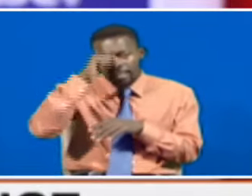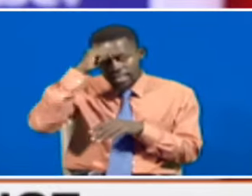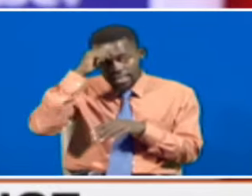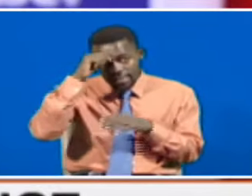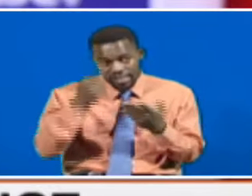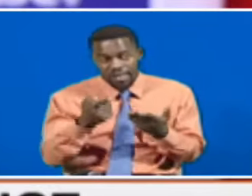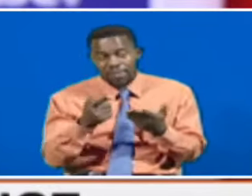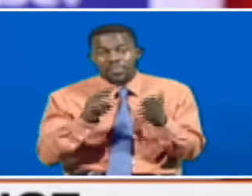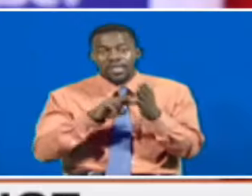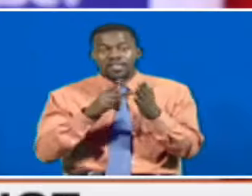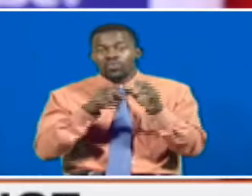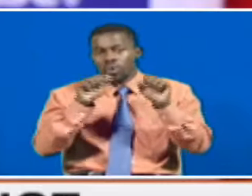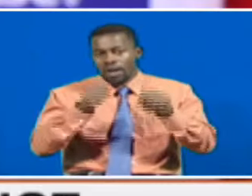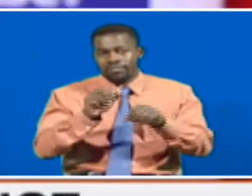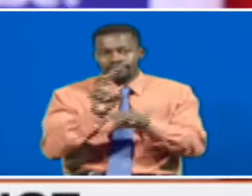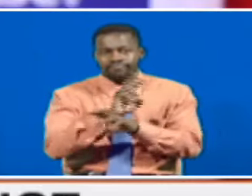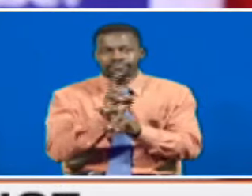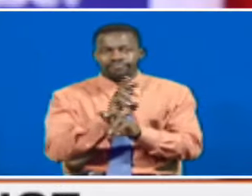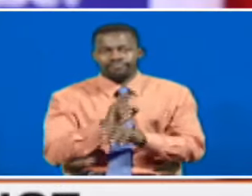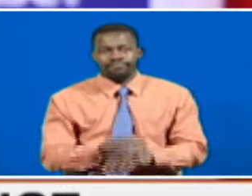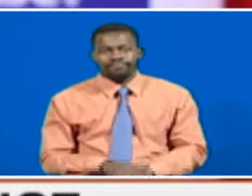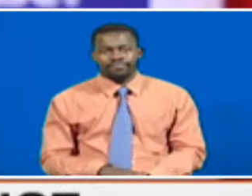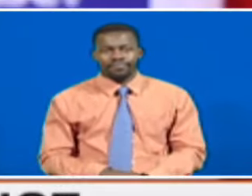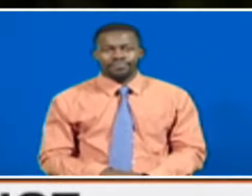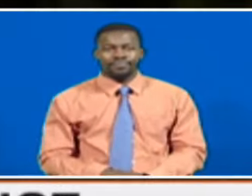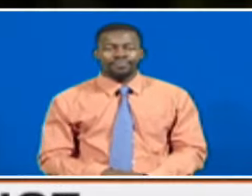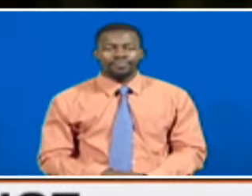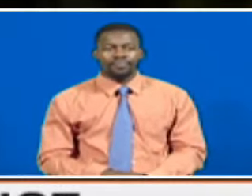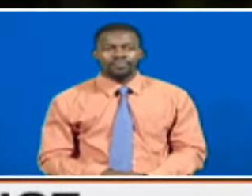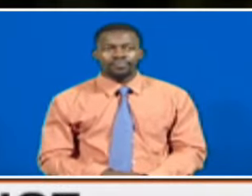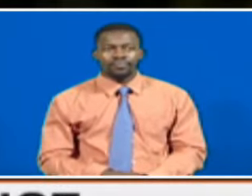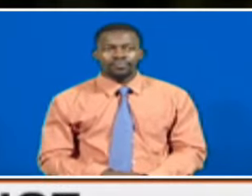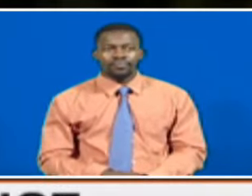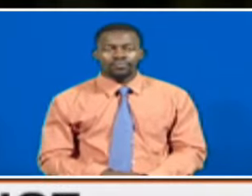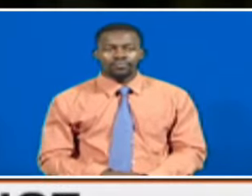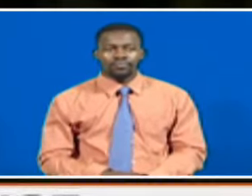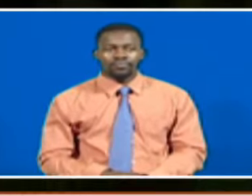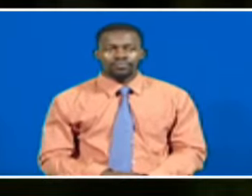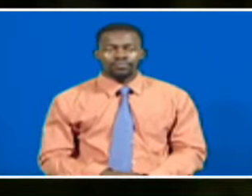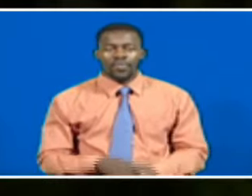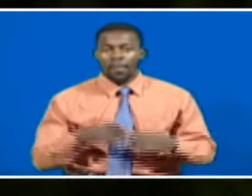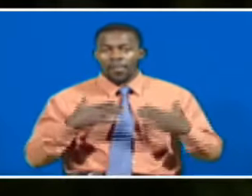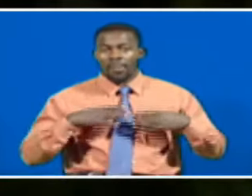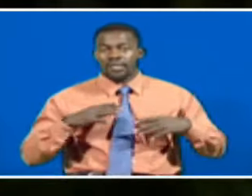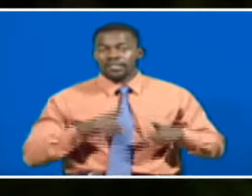can monetize it. You know, residents of Kayole, Embakasi East, and